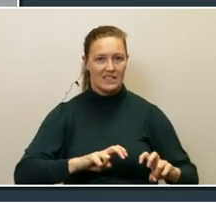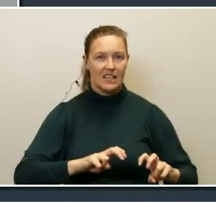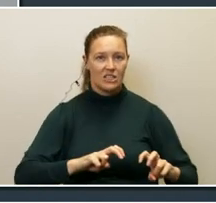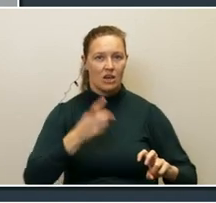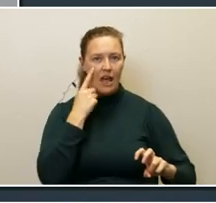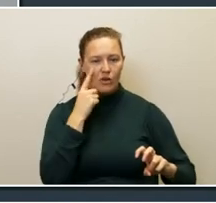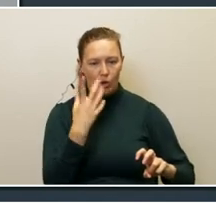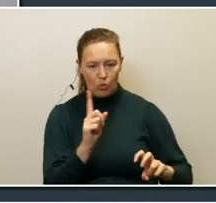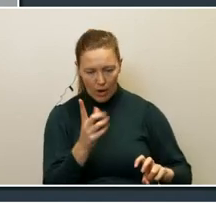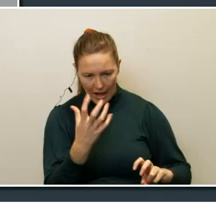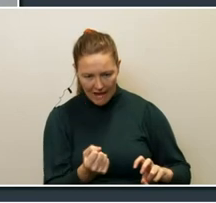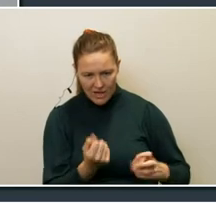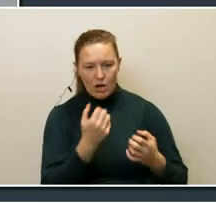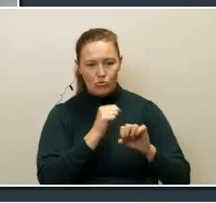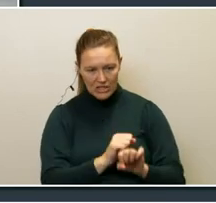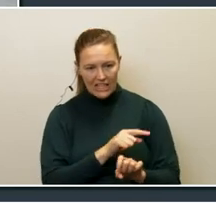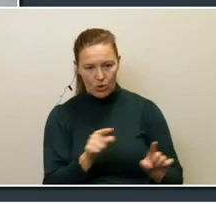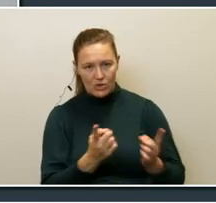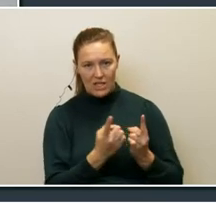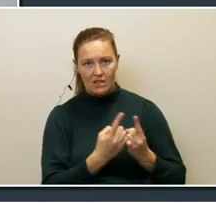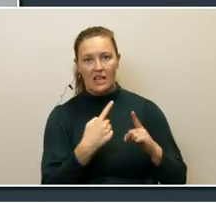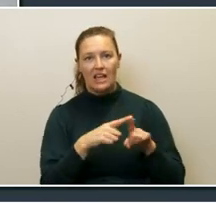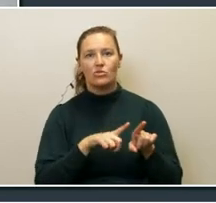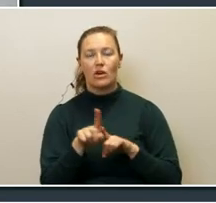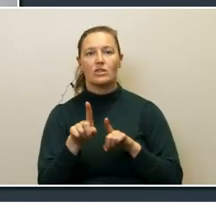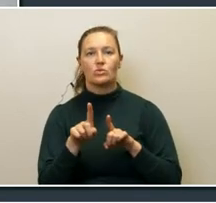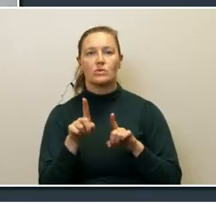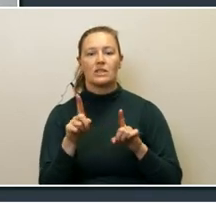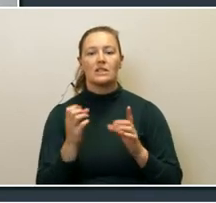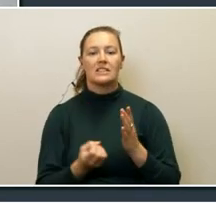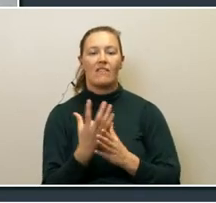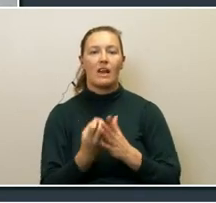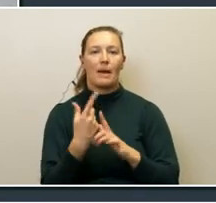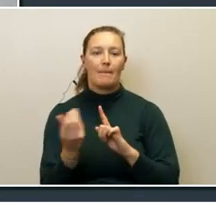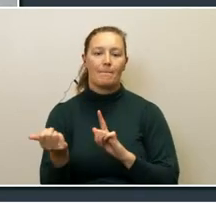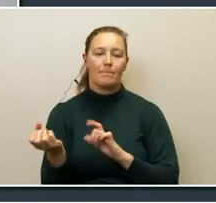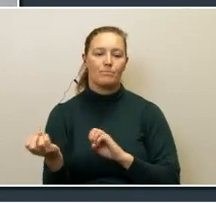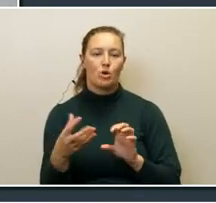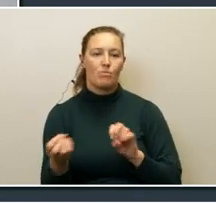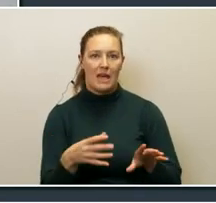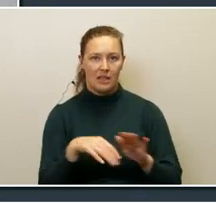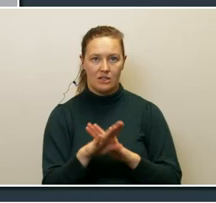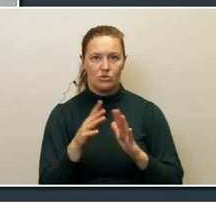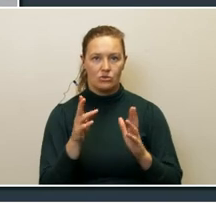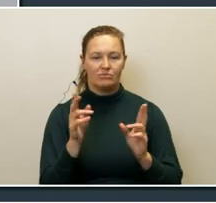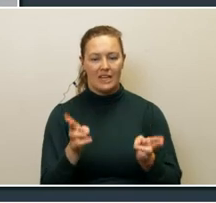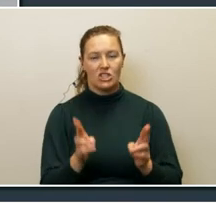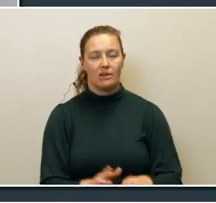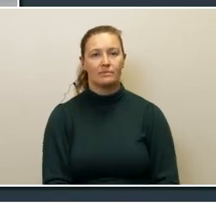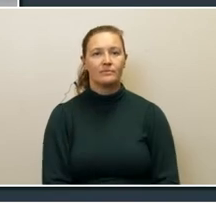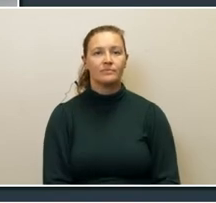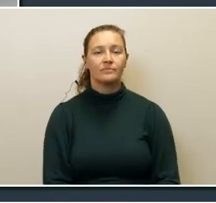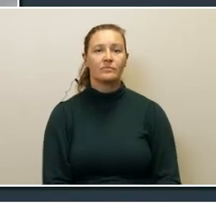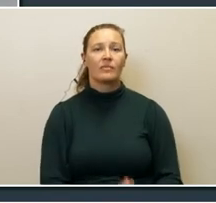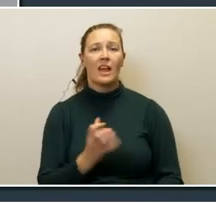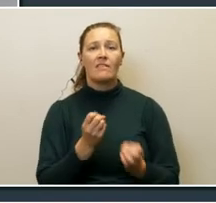See what's there, protect what's there, and see what we can develop and put back in the way of nature. We